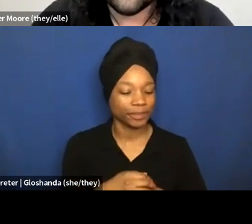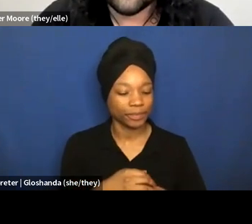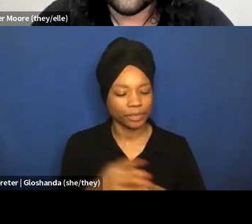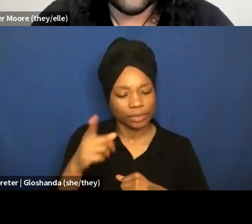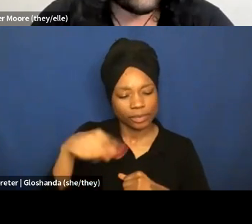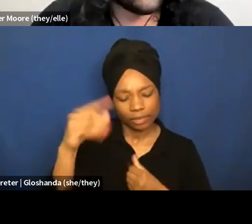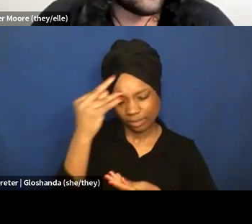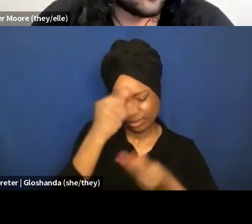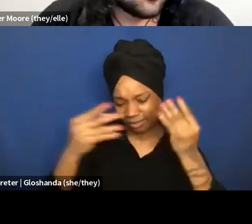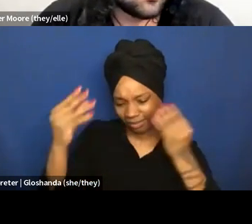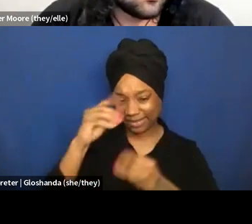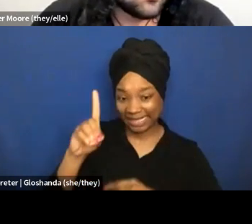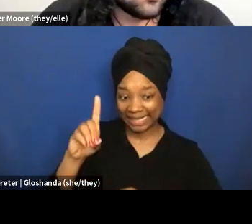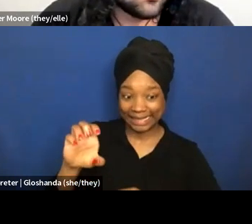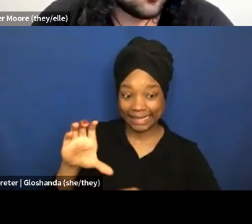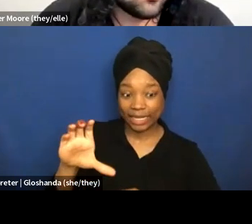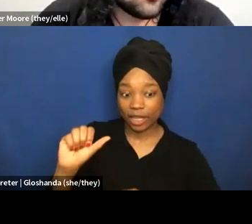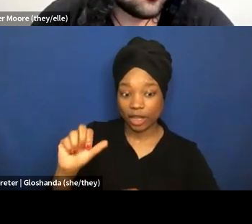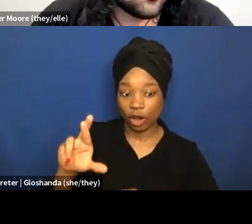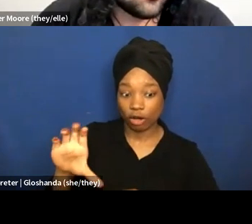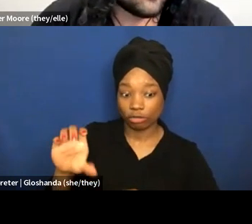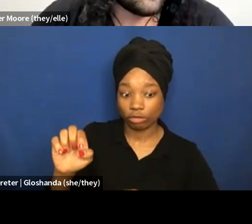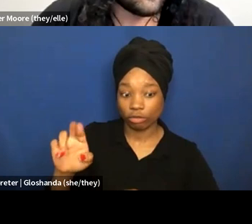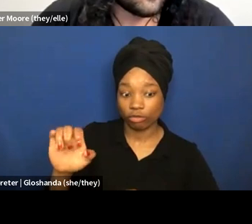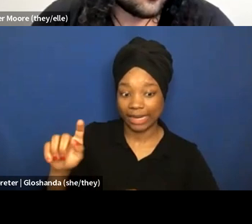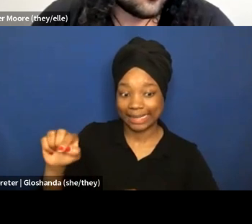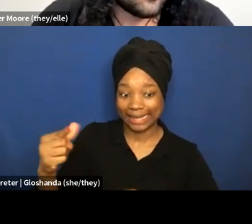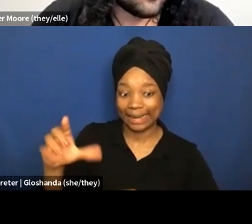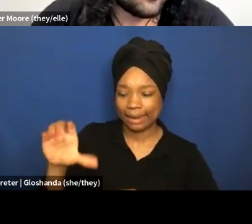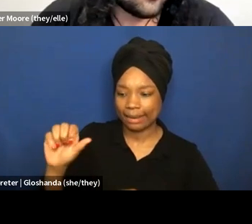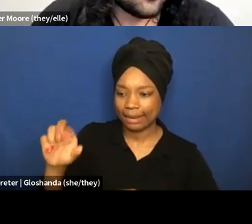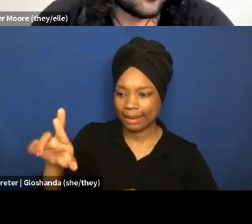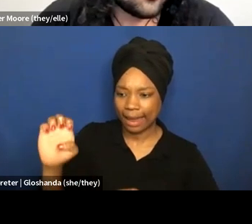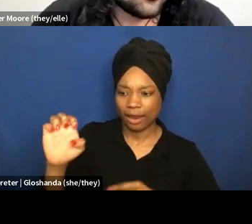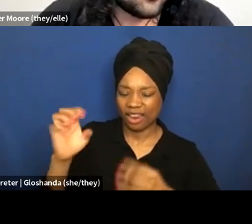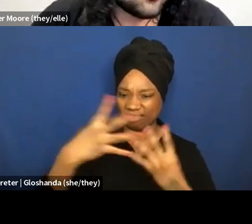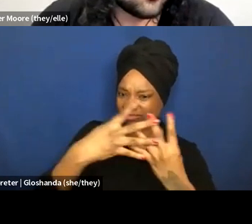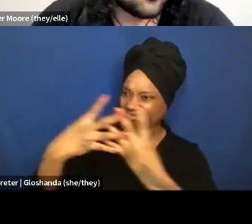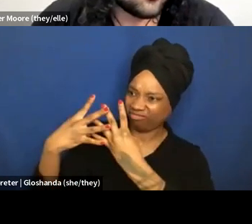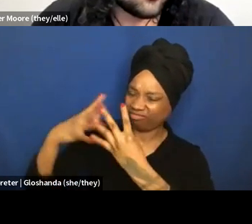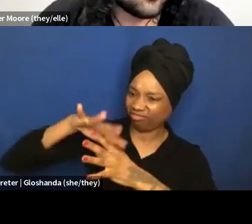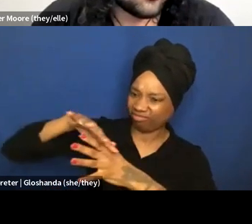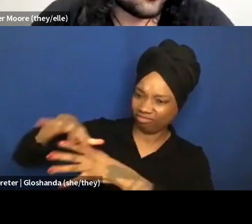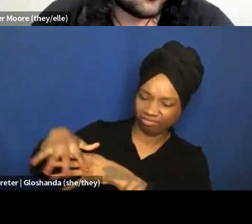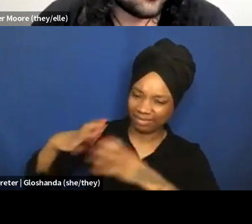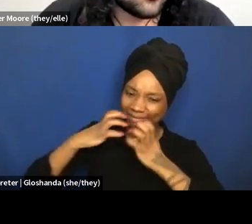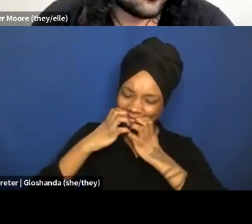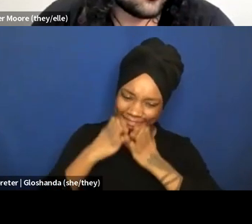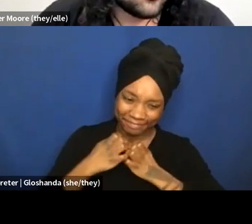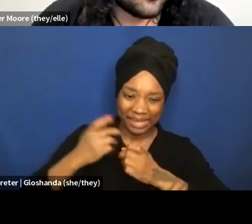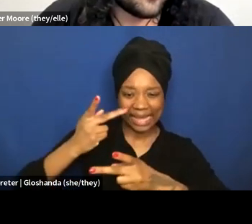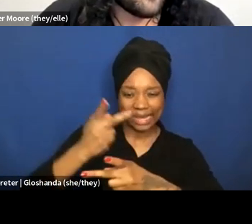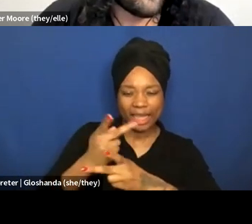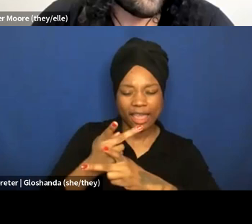decarcerating care, what is your vision for the future? What would a healing-centered system of care look